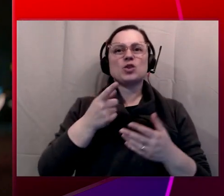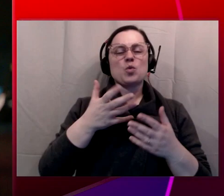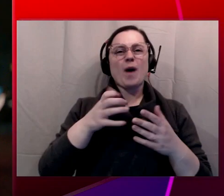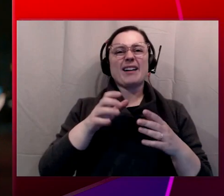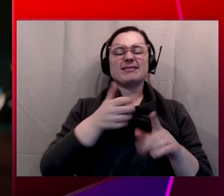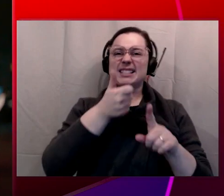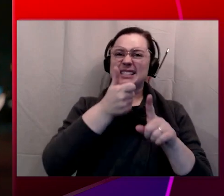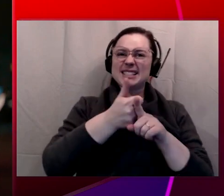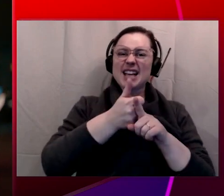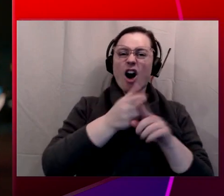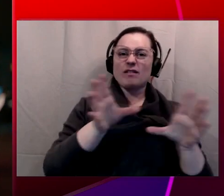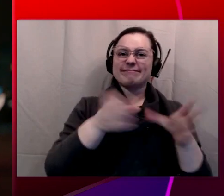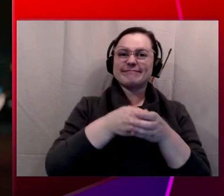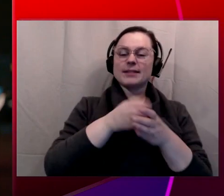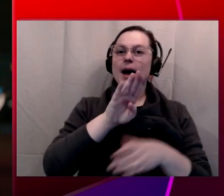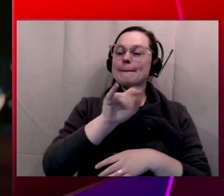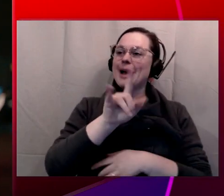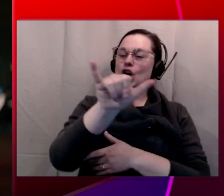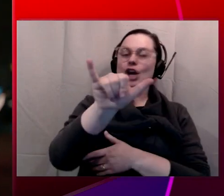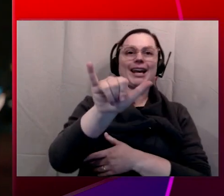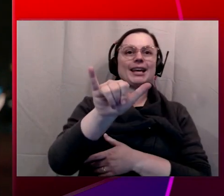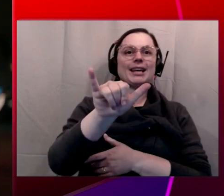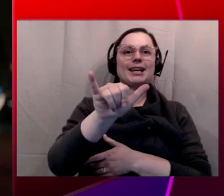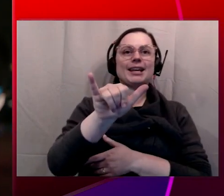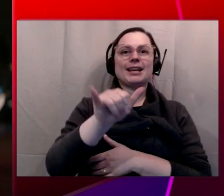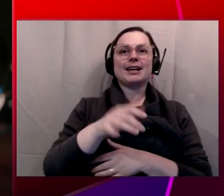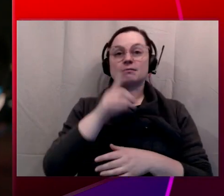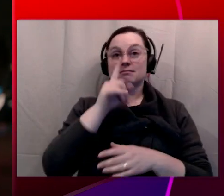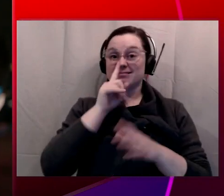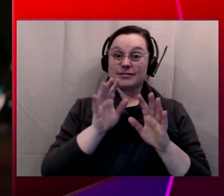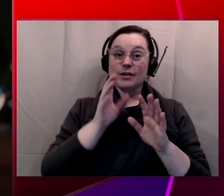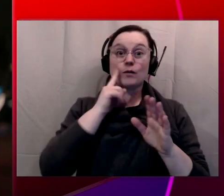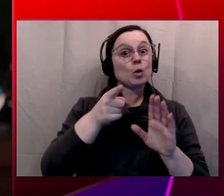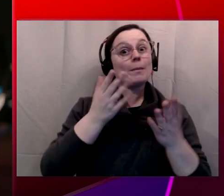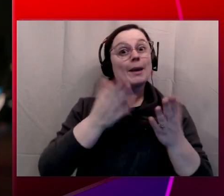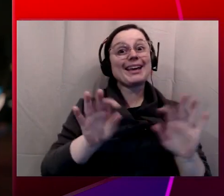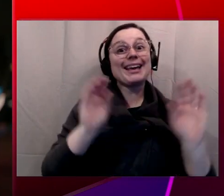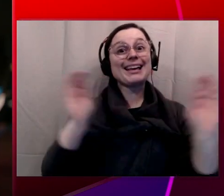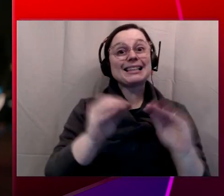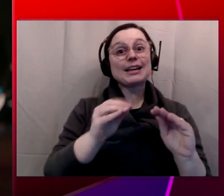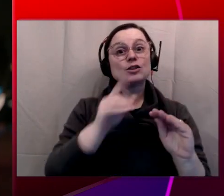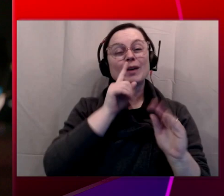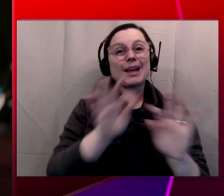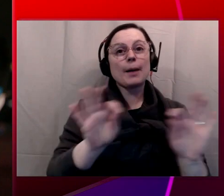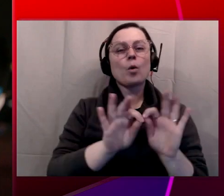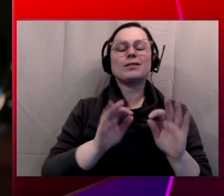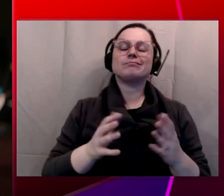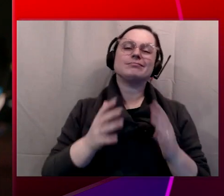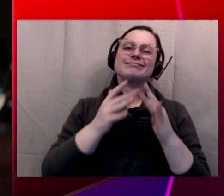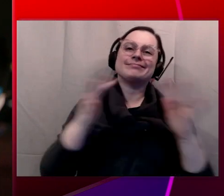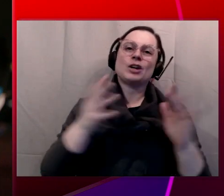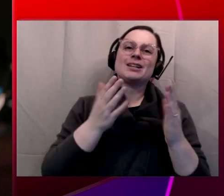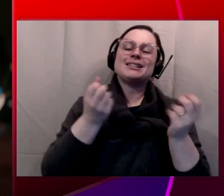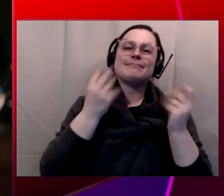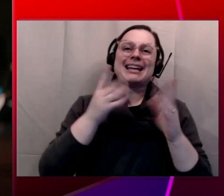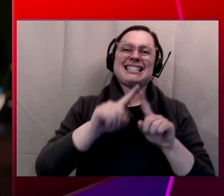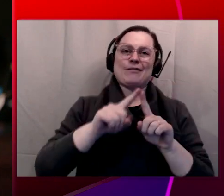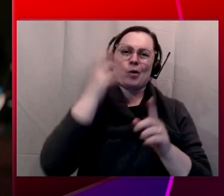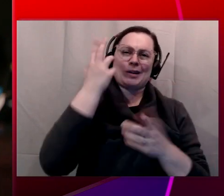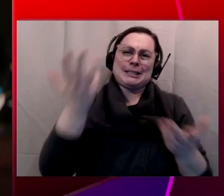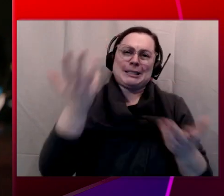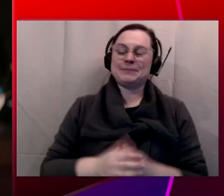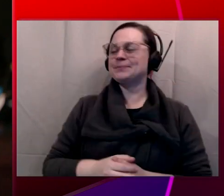binary, and the installation is very important. It could be a variety of things. Absolutely. Yeah,